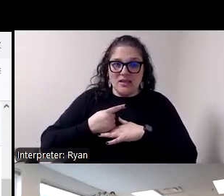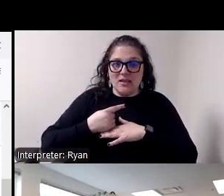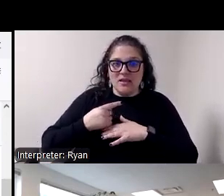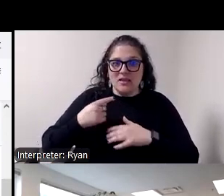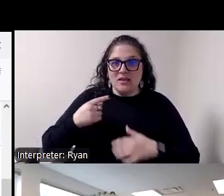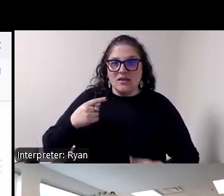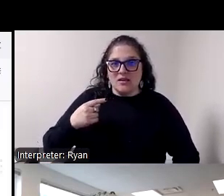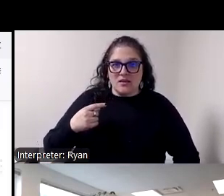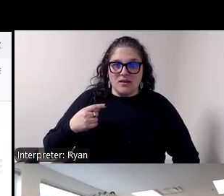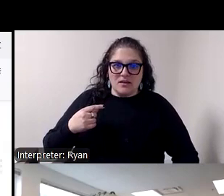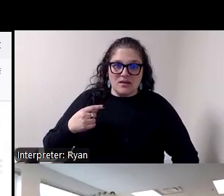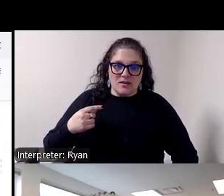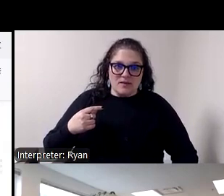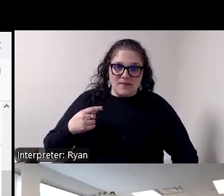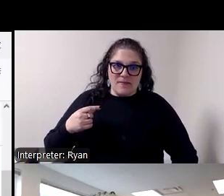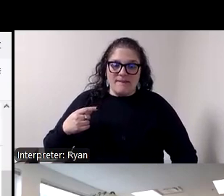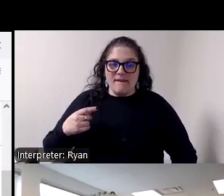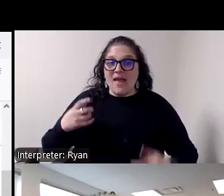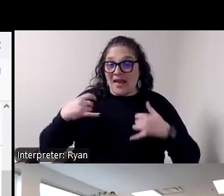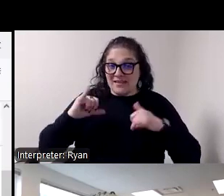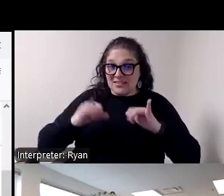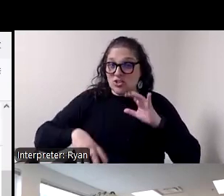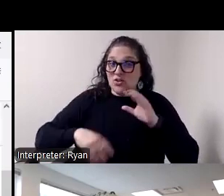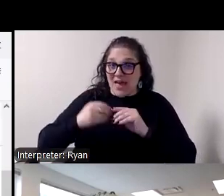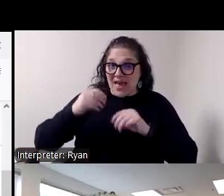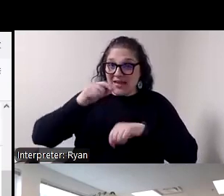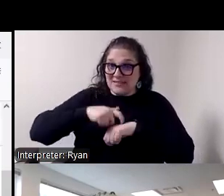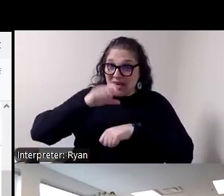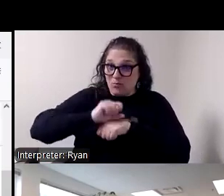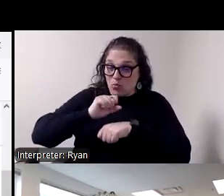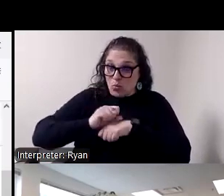Now I can still enter time worked there if I did work on the weekend.